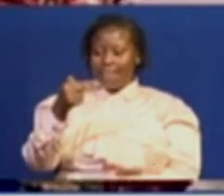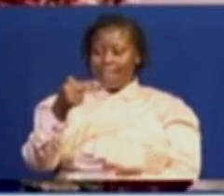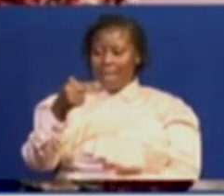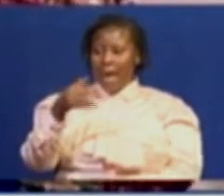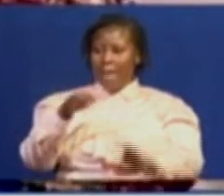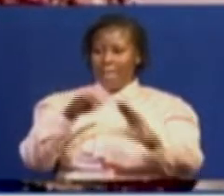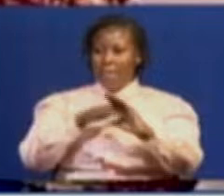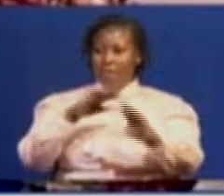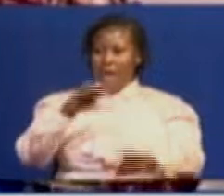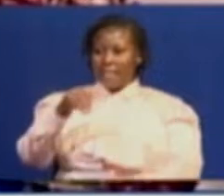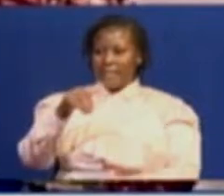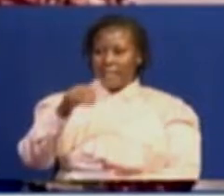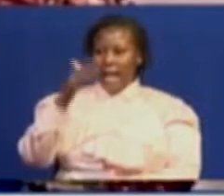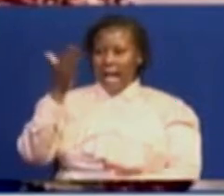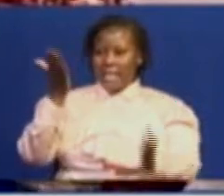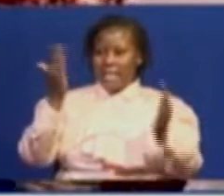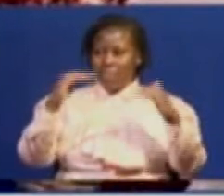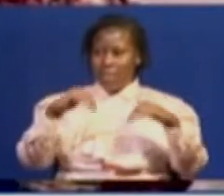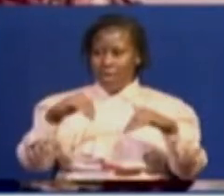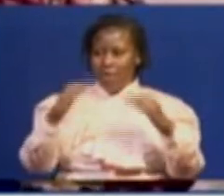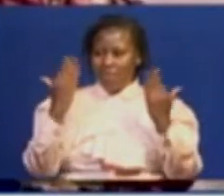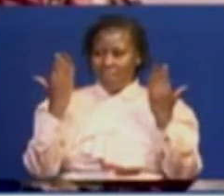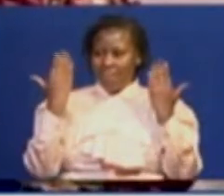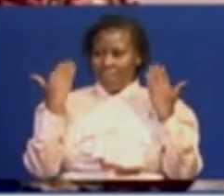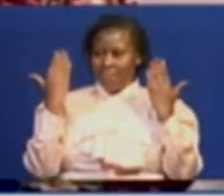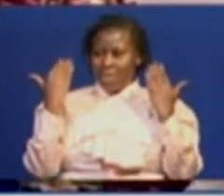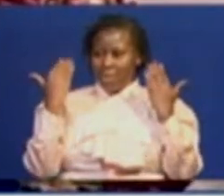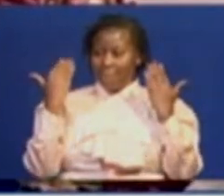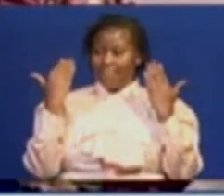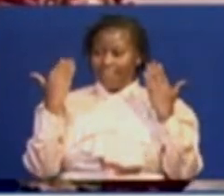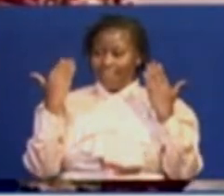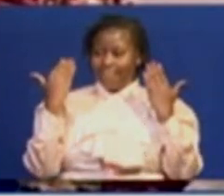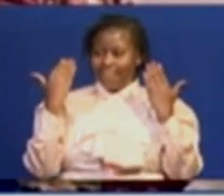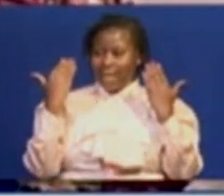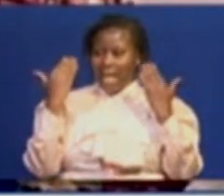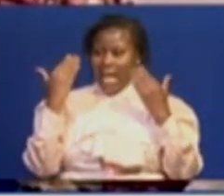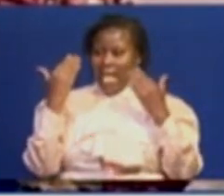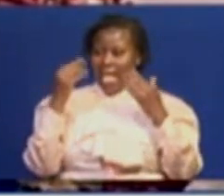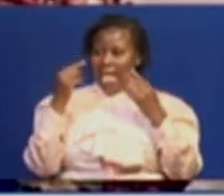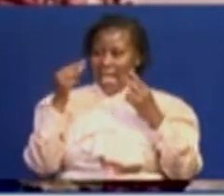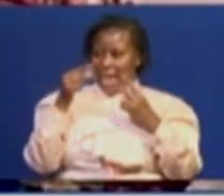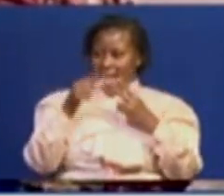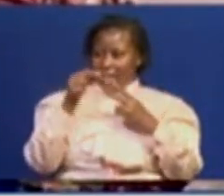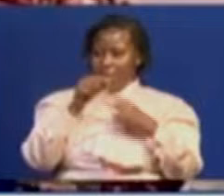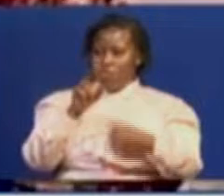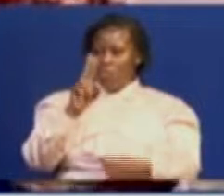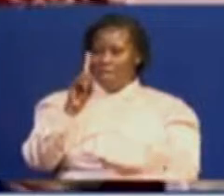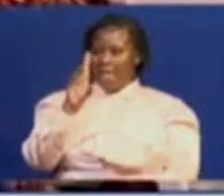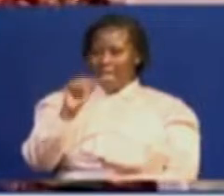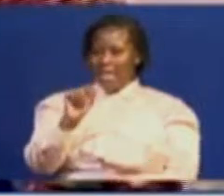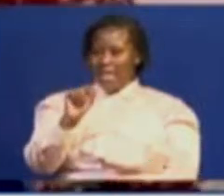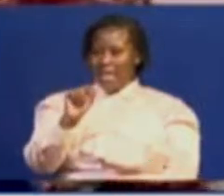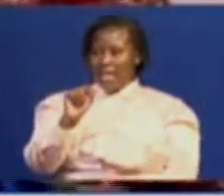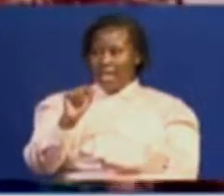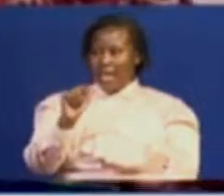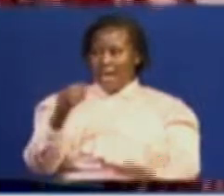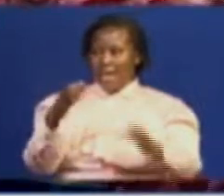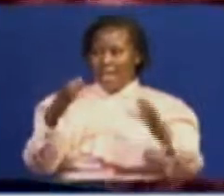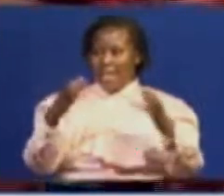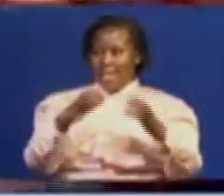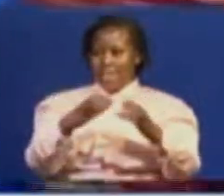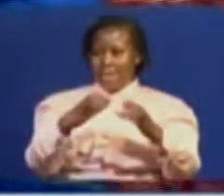of the County Assembly of Meru, specially elected by the UDA party.